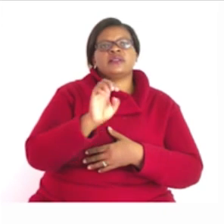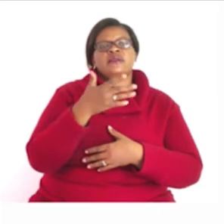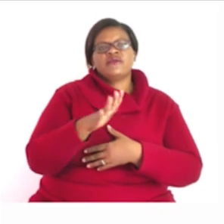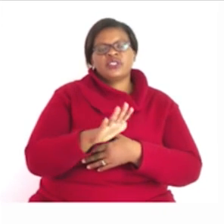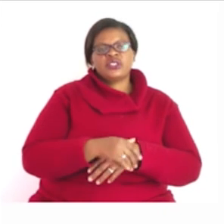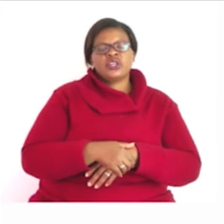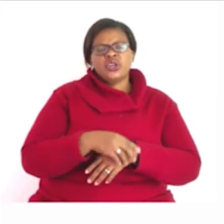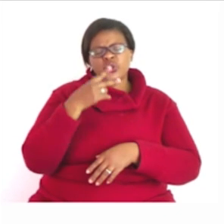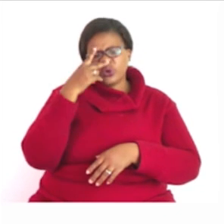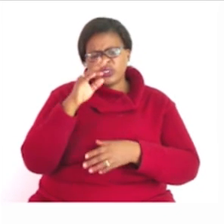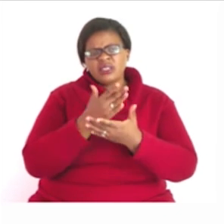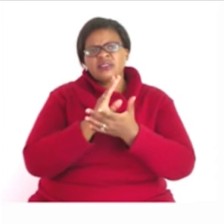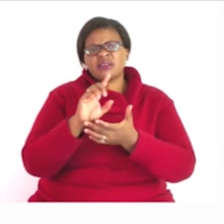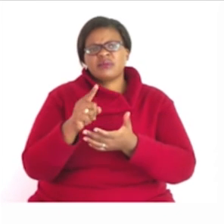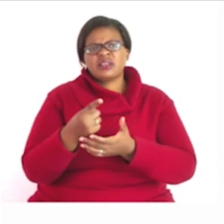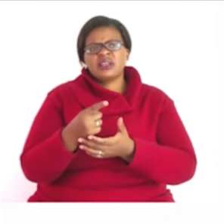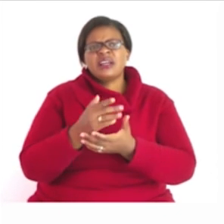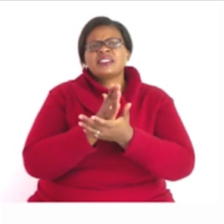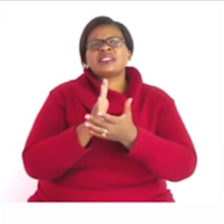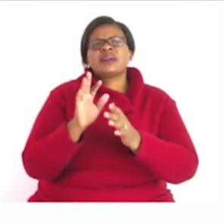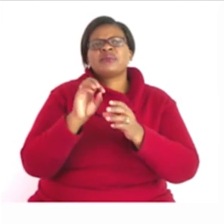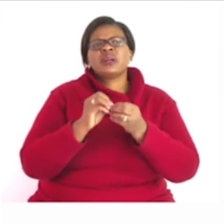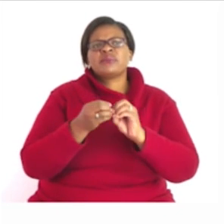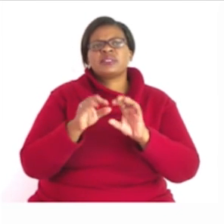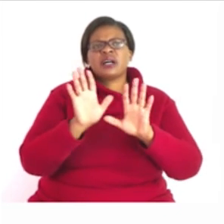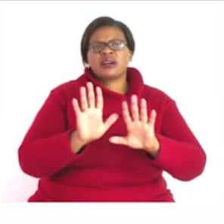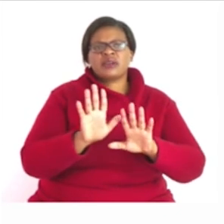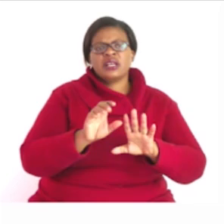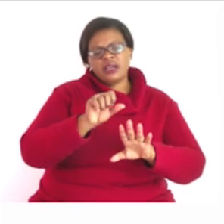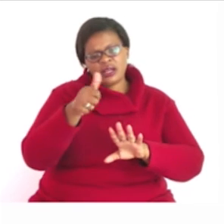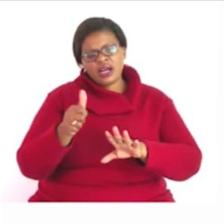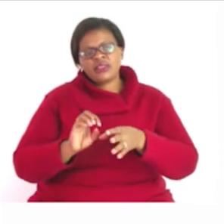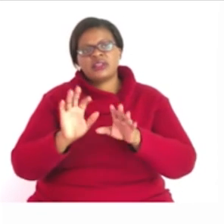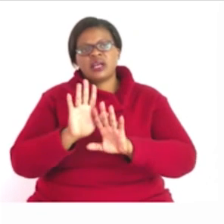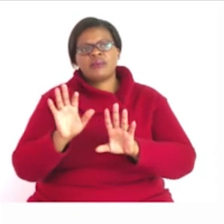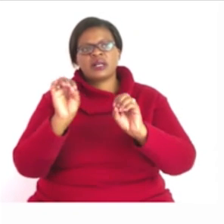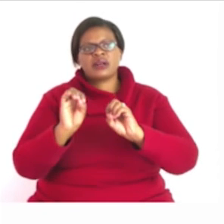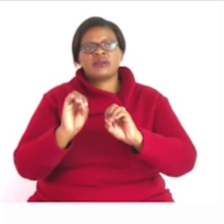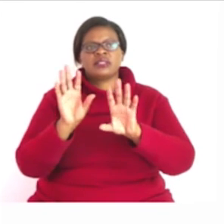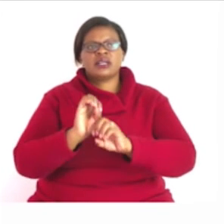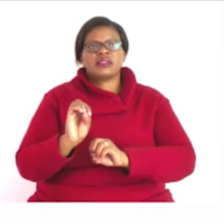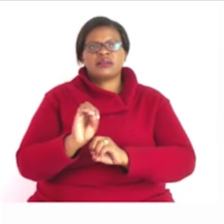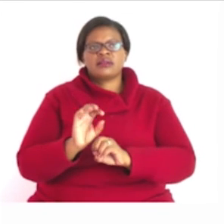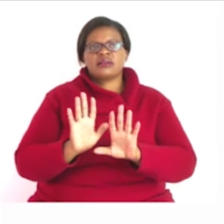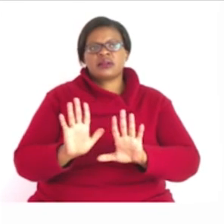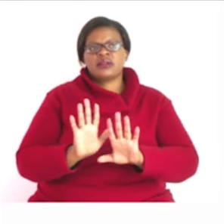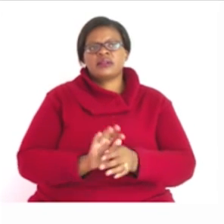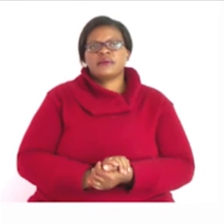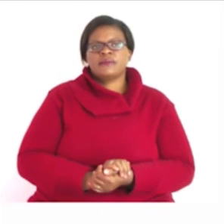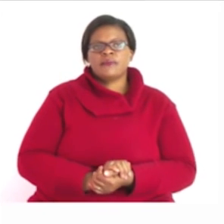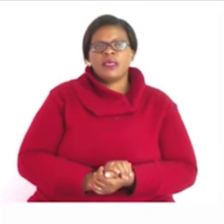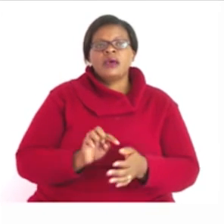You will notice that some numbers are colored and some numbers are not colored. So what does that